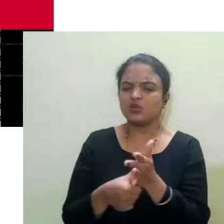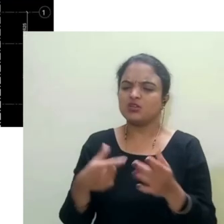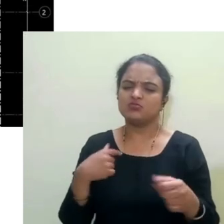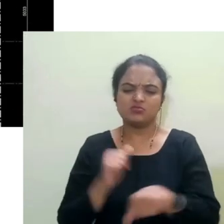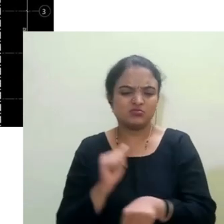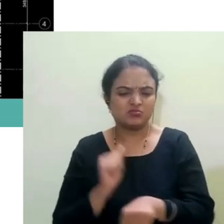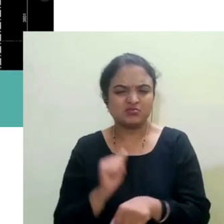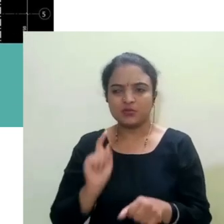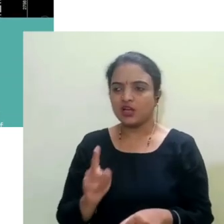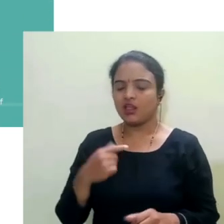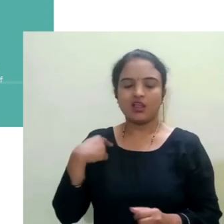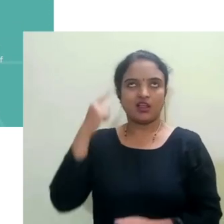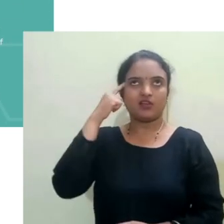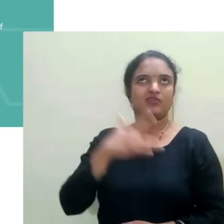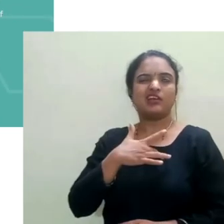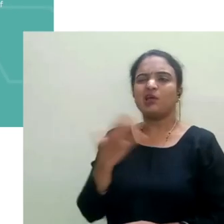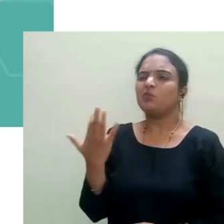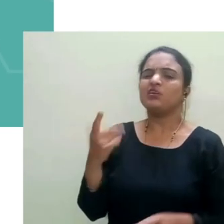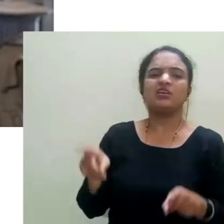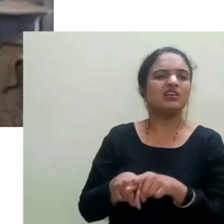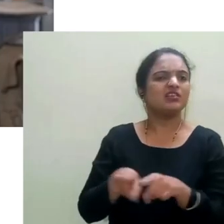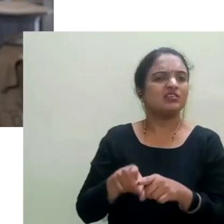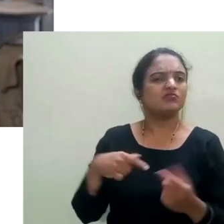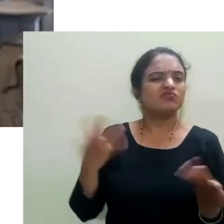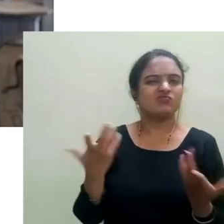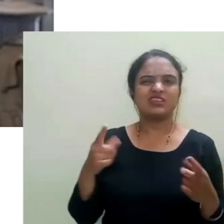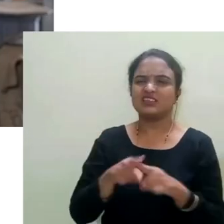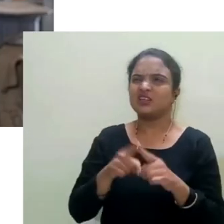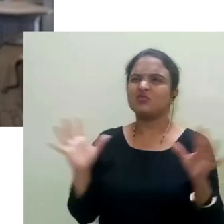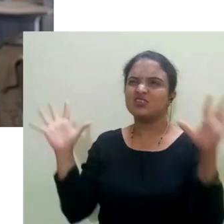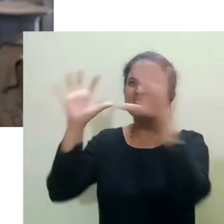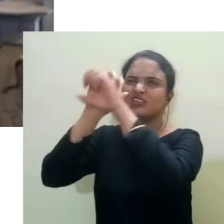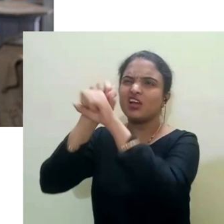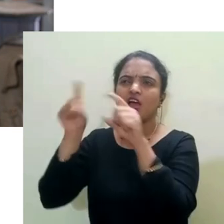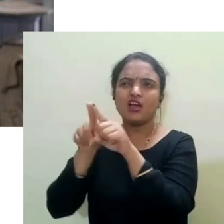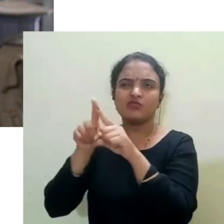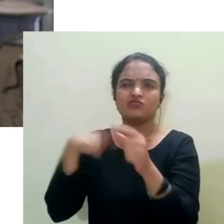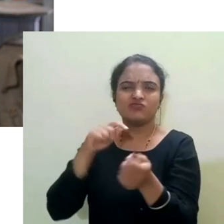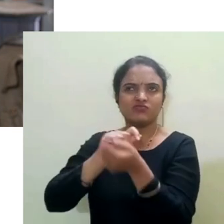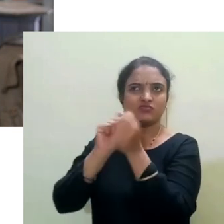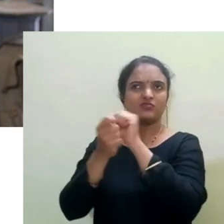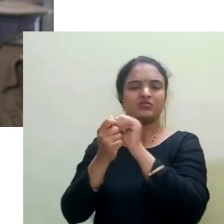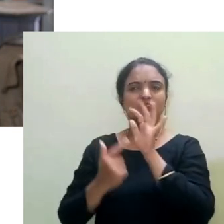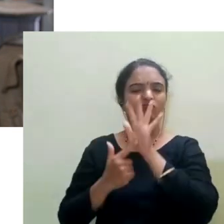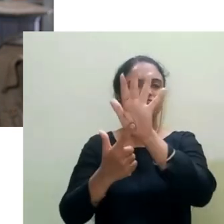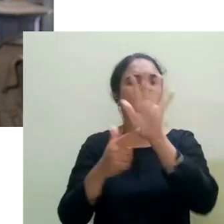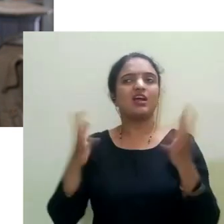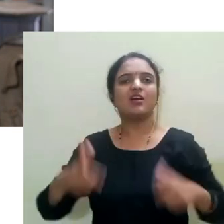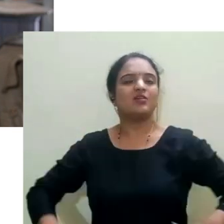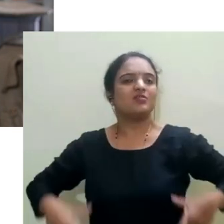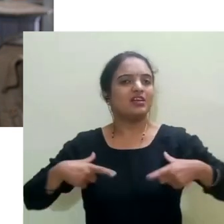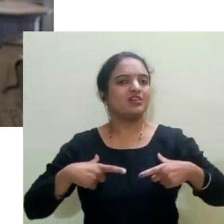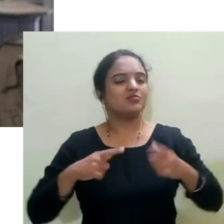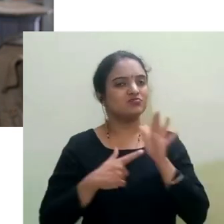In what took months but feels like minutes, we found ways to turn a darkness that was claustrophobic to one